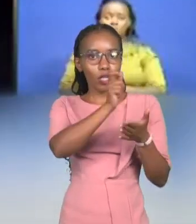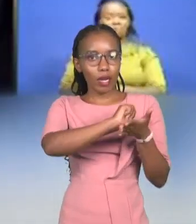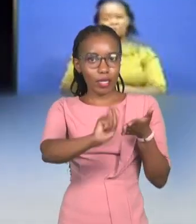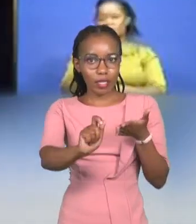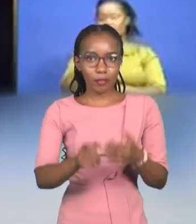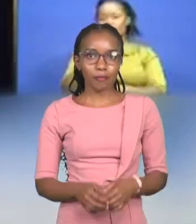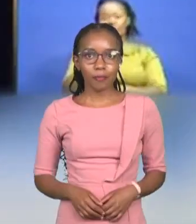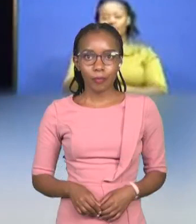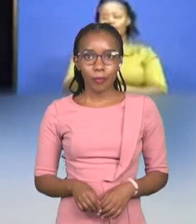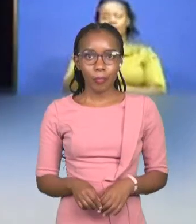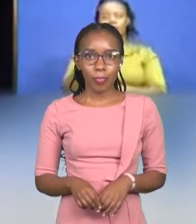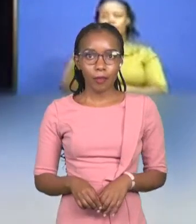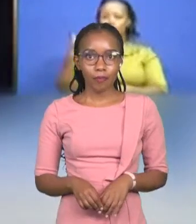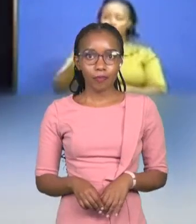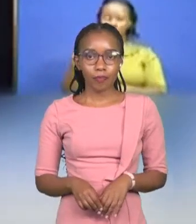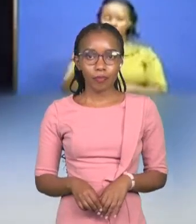matter at my heart,